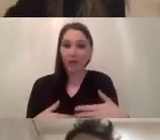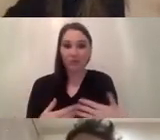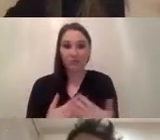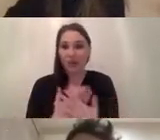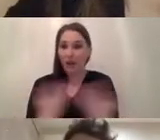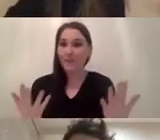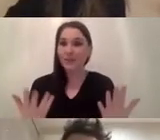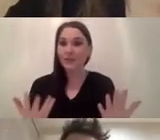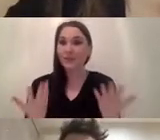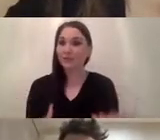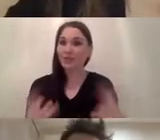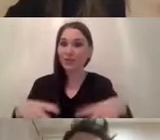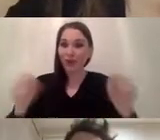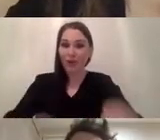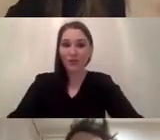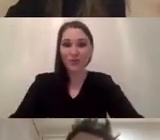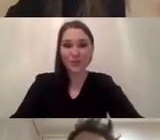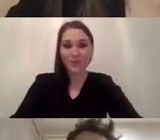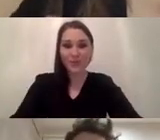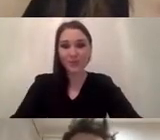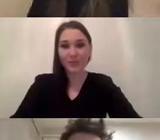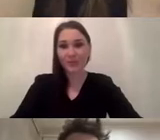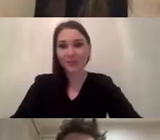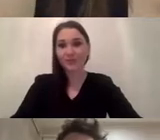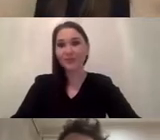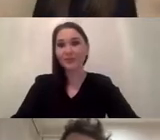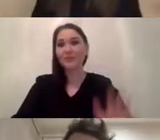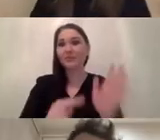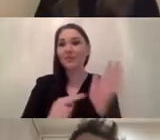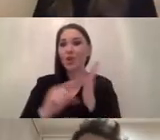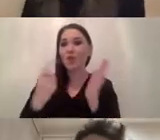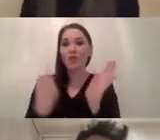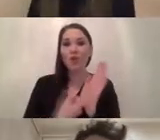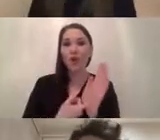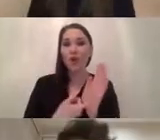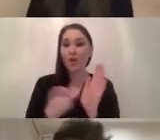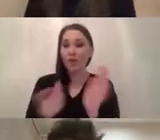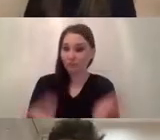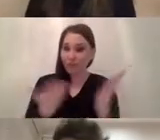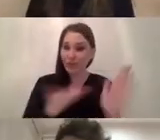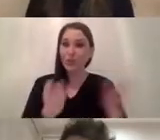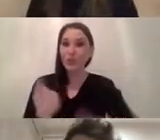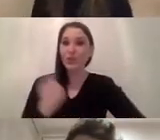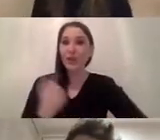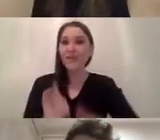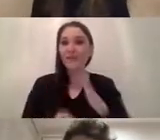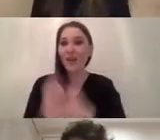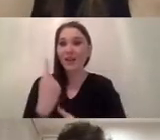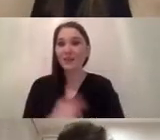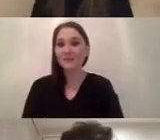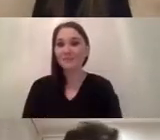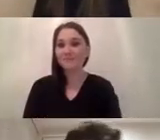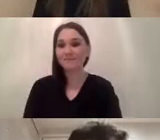let's kick into it. Nur, if I could ask you, please, to introduce yourself and the event. Yes,